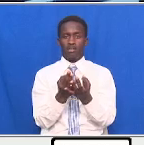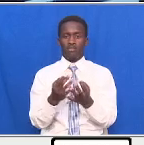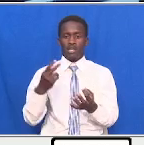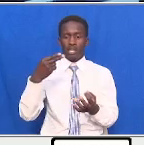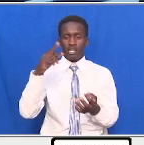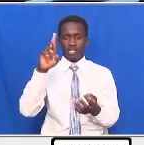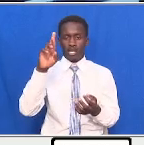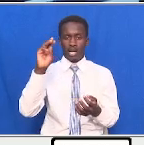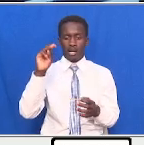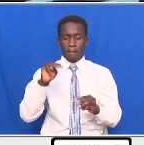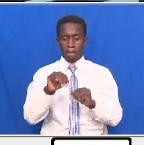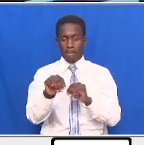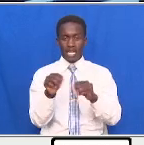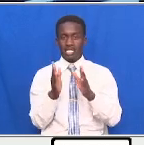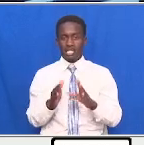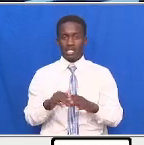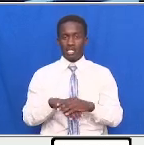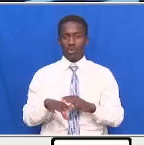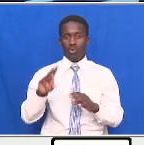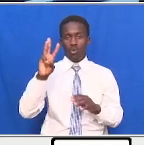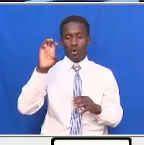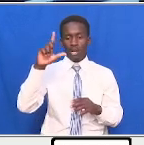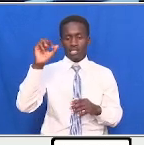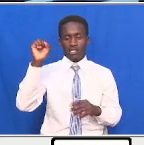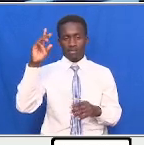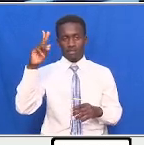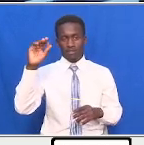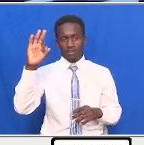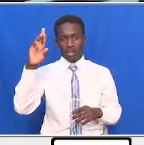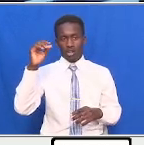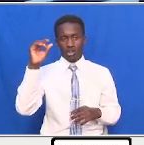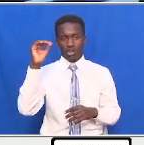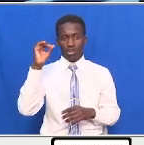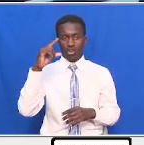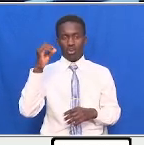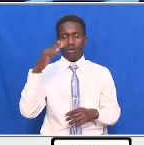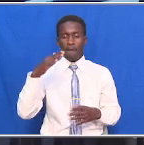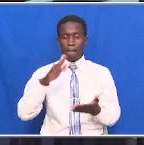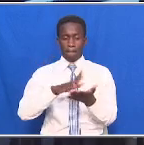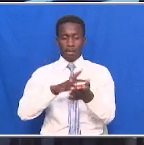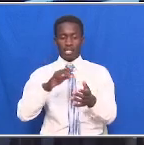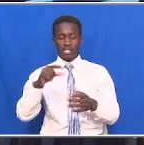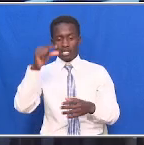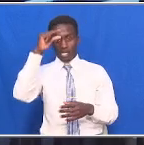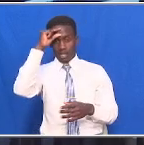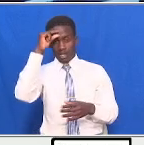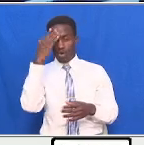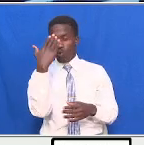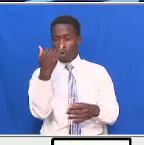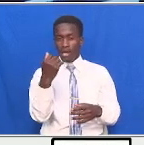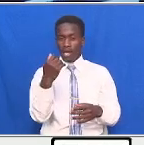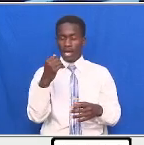Resource manager at Wells Fargo, Willis Ayieko, has praised the government for its efforts to apprehend his